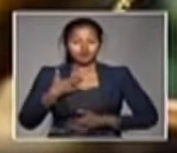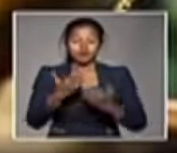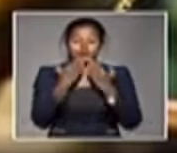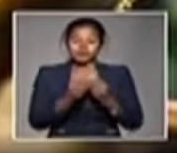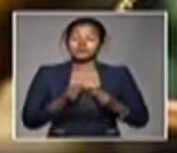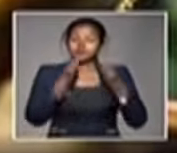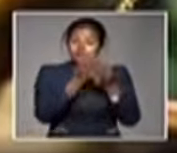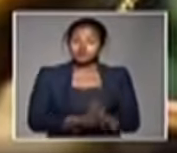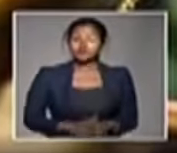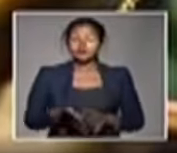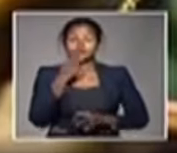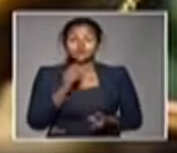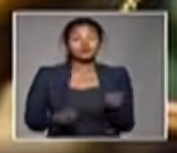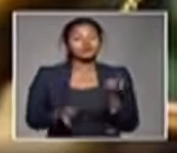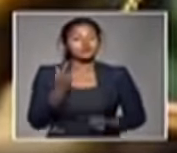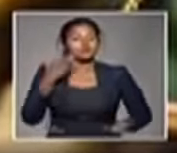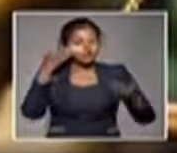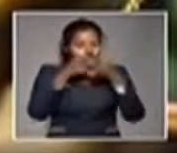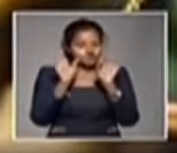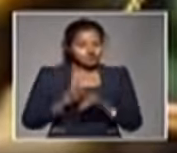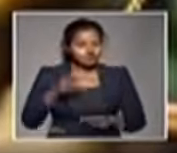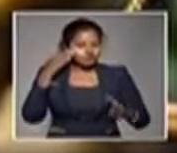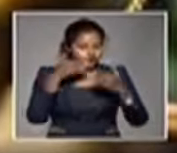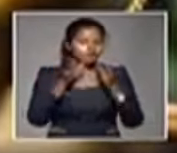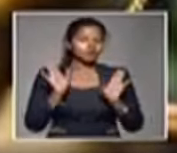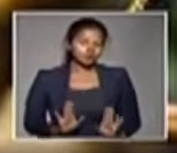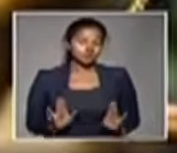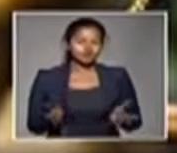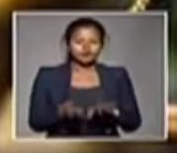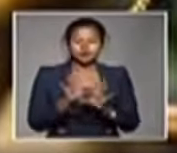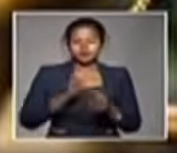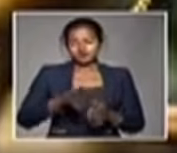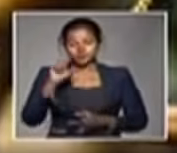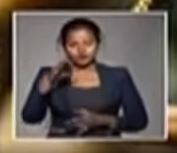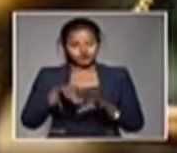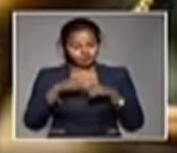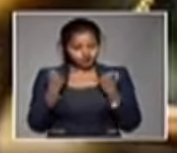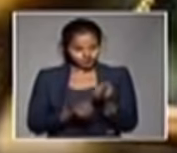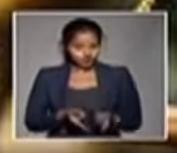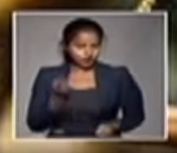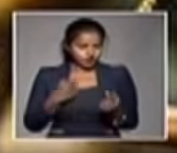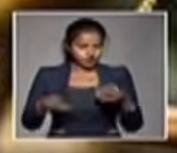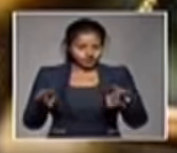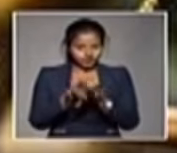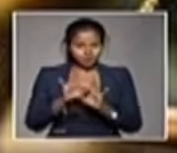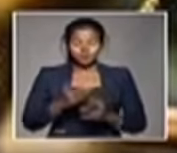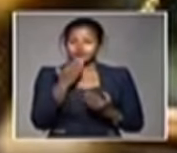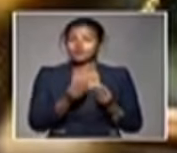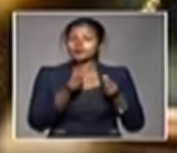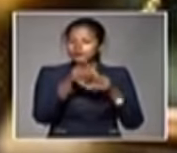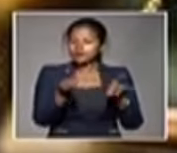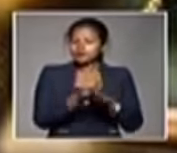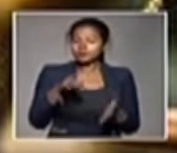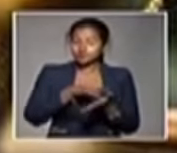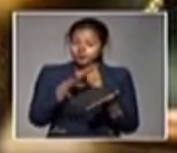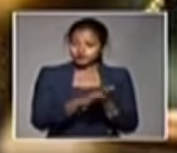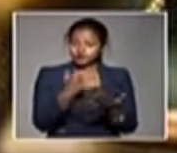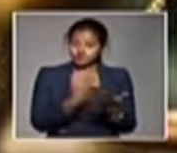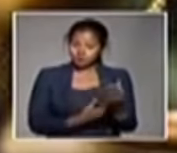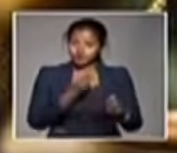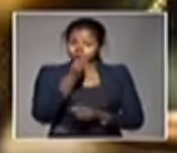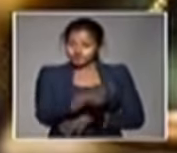launch a criminal investigation into the incident as well. The Criminal Investigation Department has been instructed to submit a progress report on